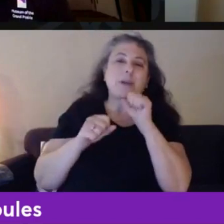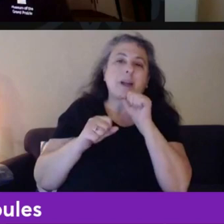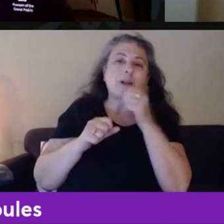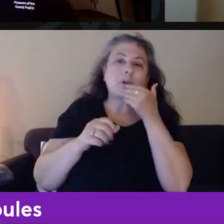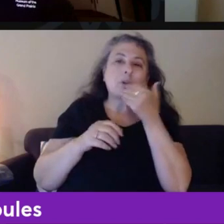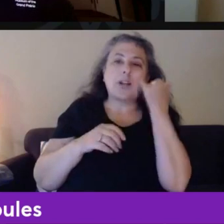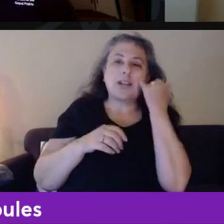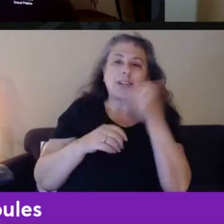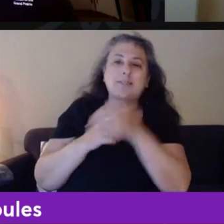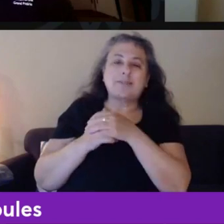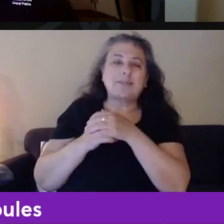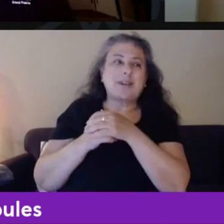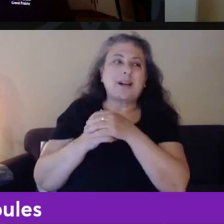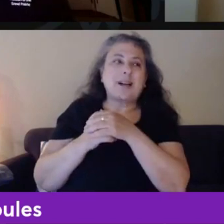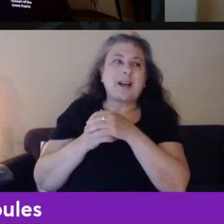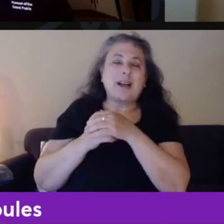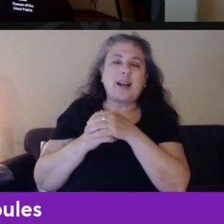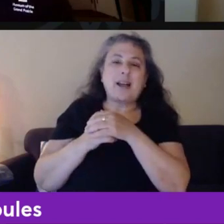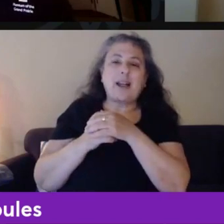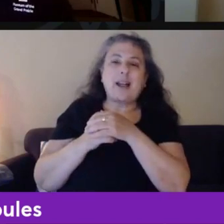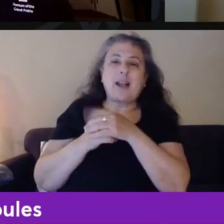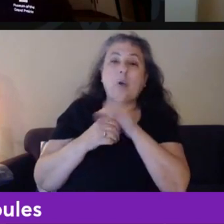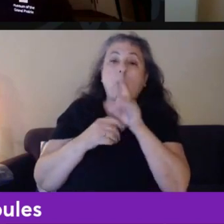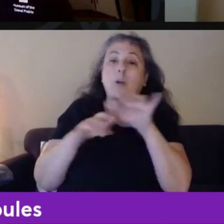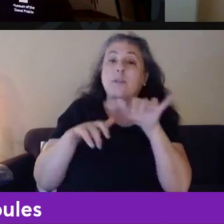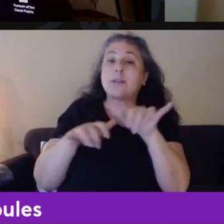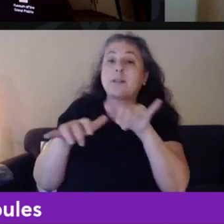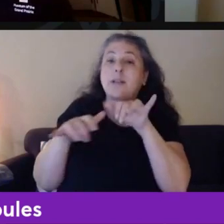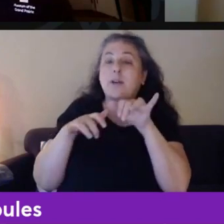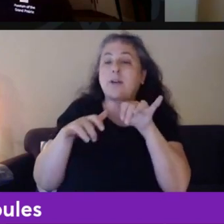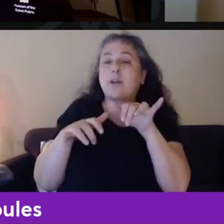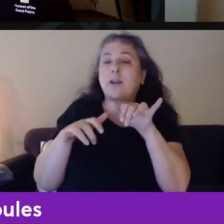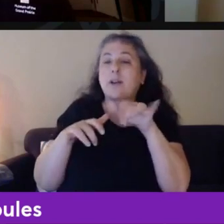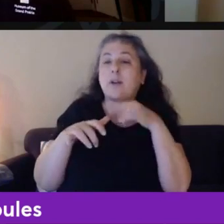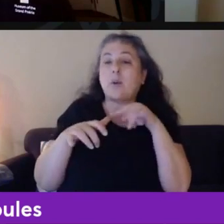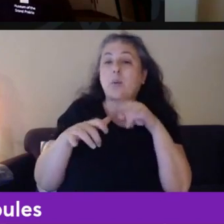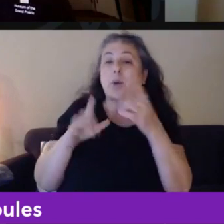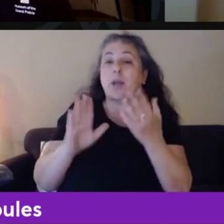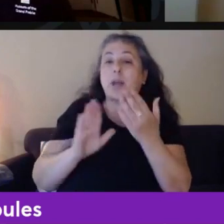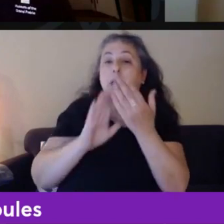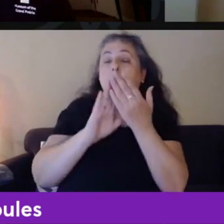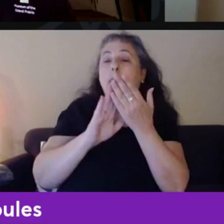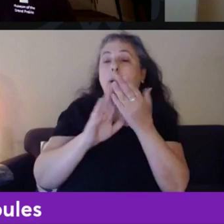idea. One of the stereotypes that we encounter